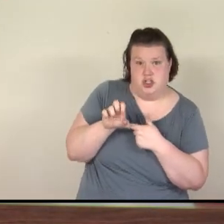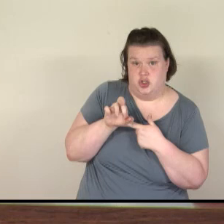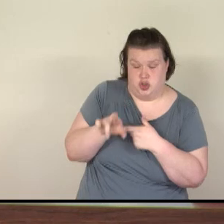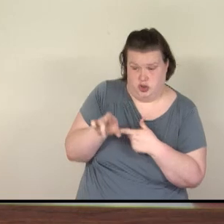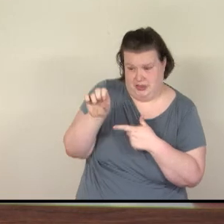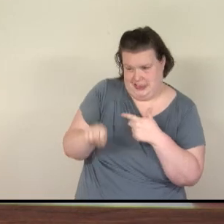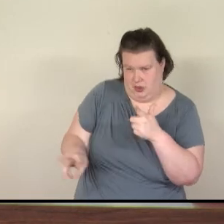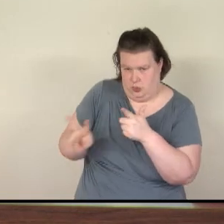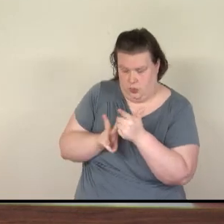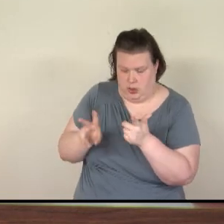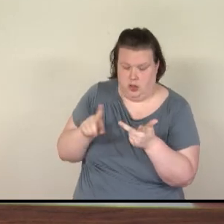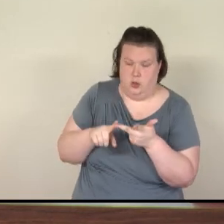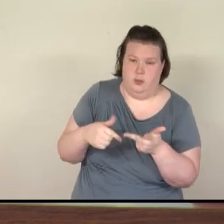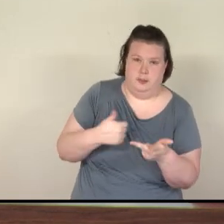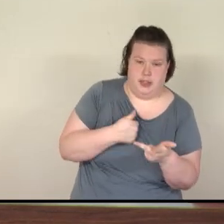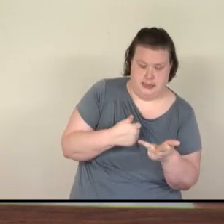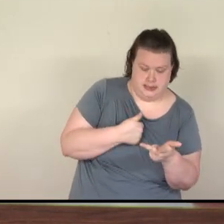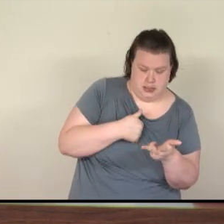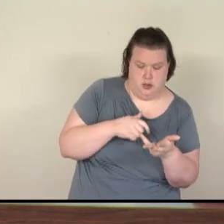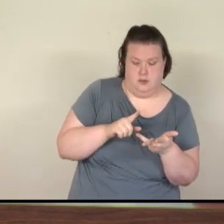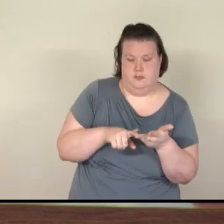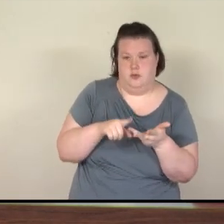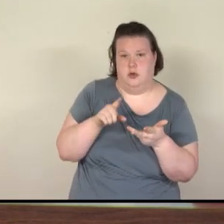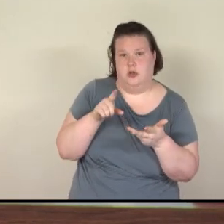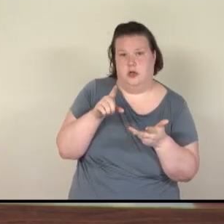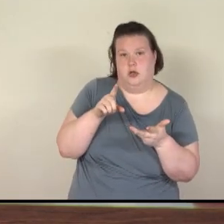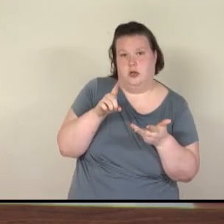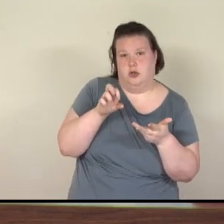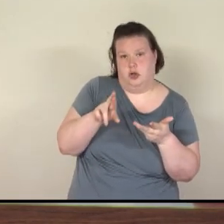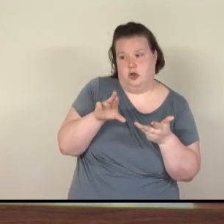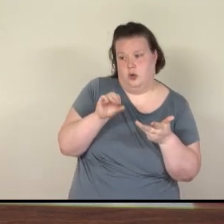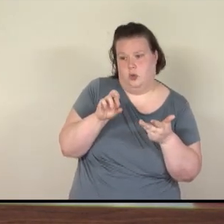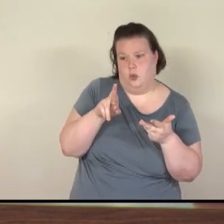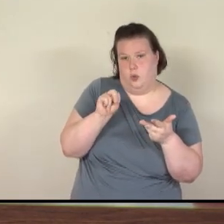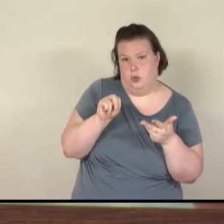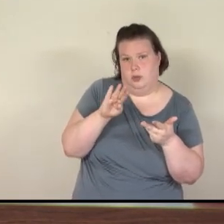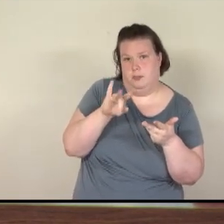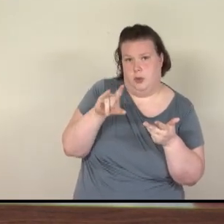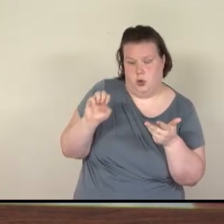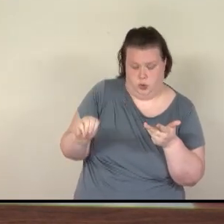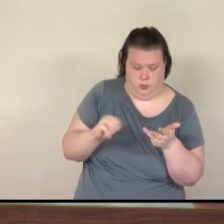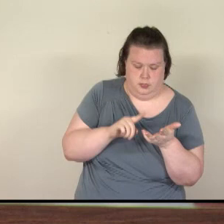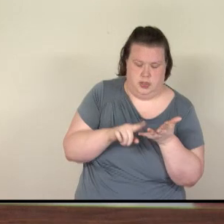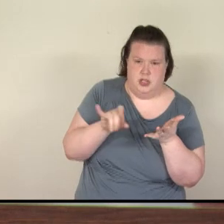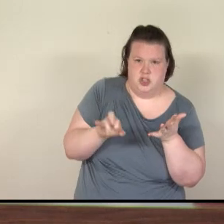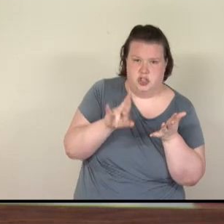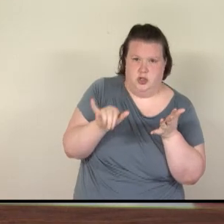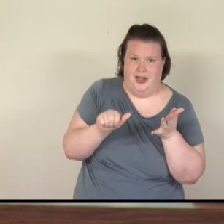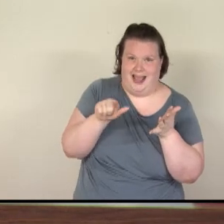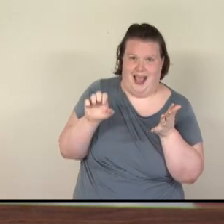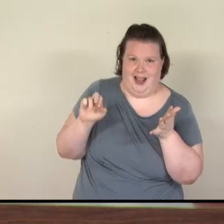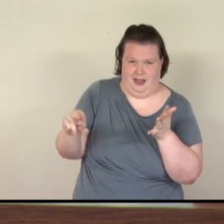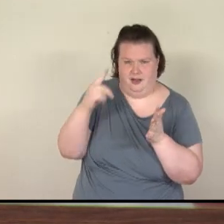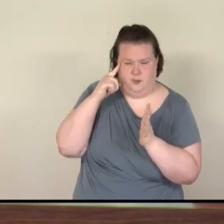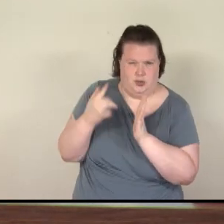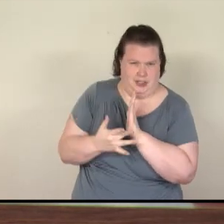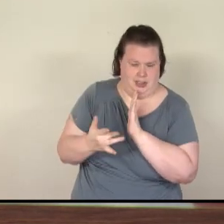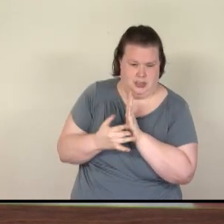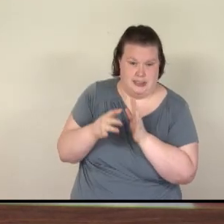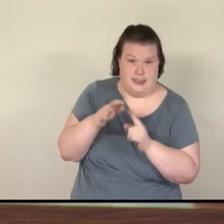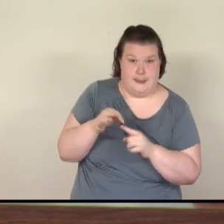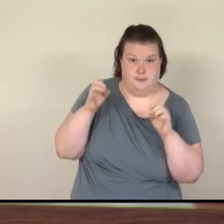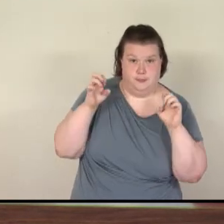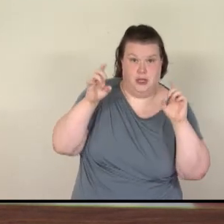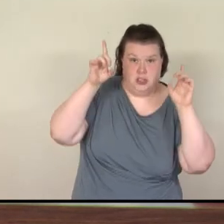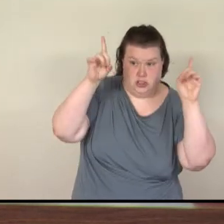Elementary, myself. I think we have Dr. Kornblum in there, Jerry Allen representing technology. I think special ed